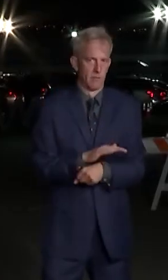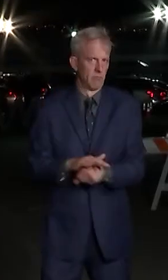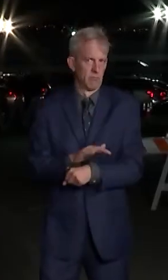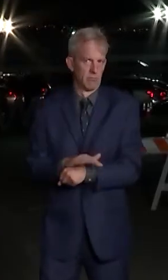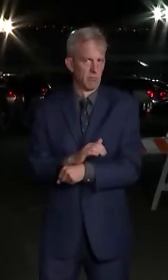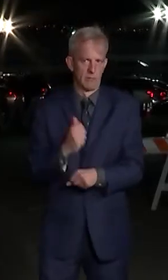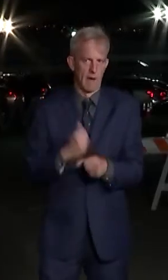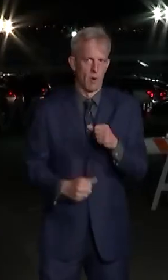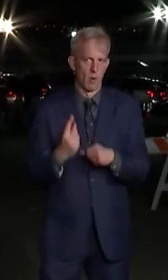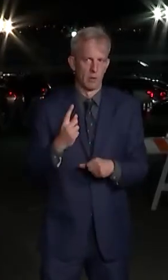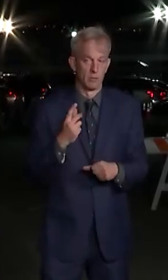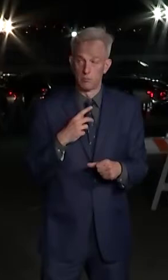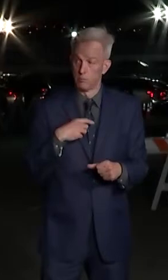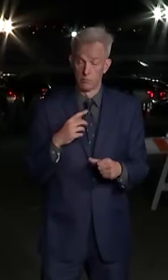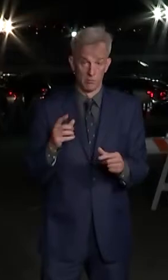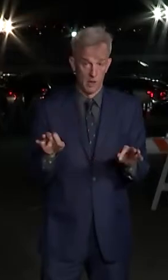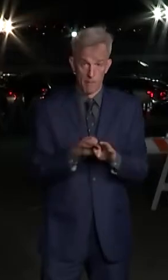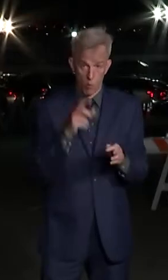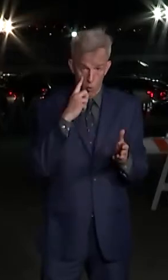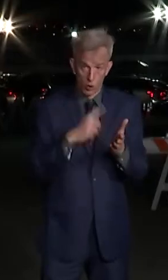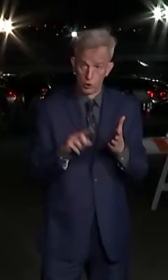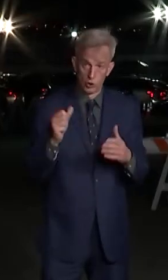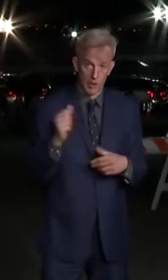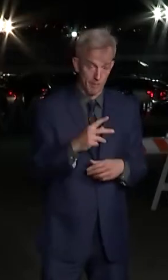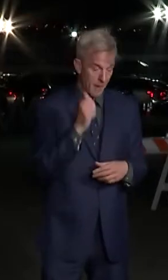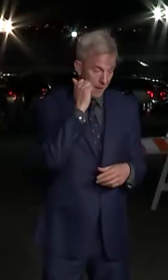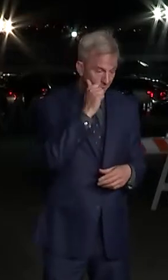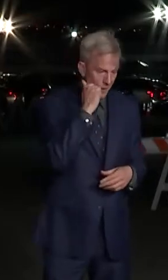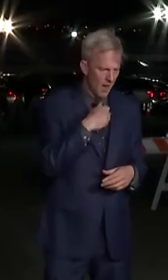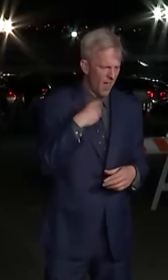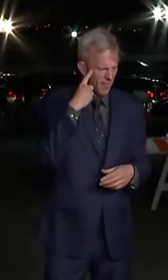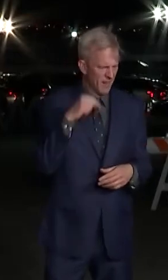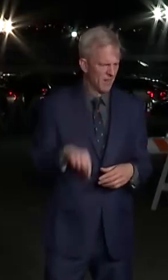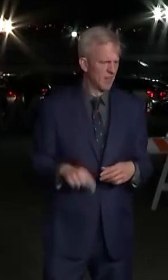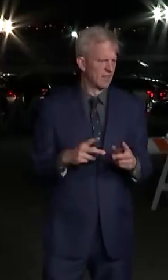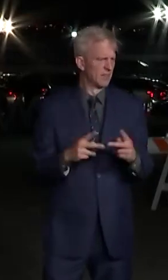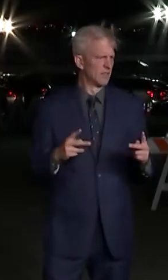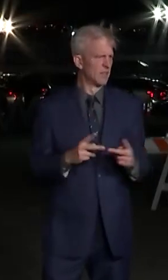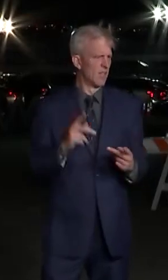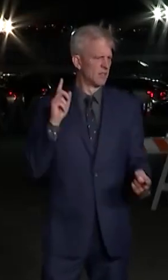just check back each day. We release them for a few days ahead. I think this site is through